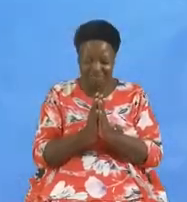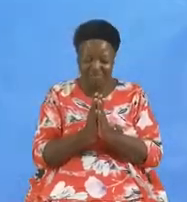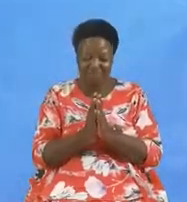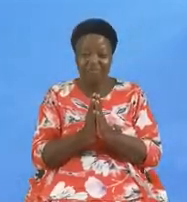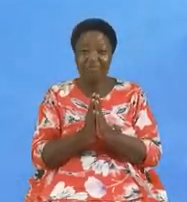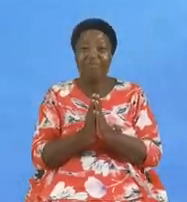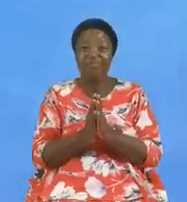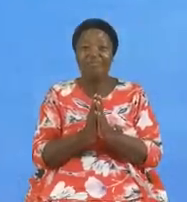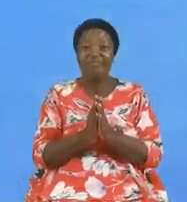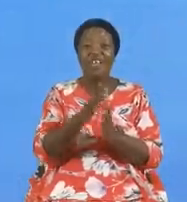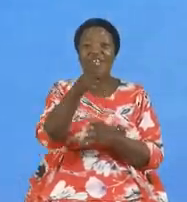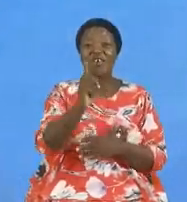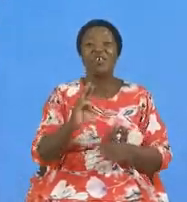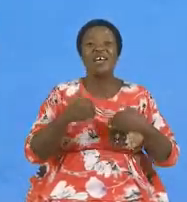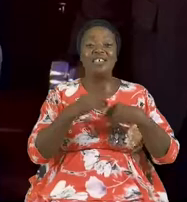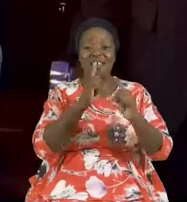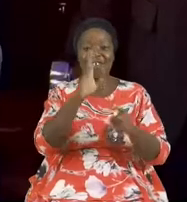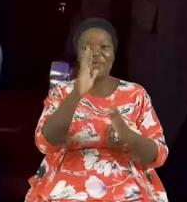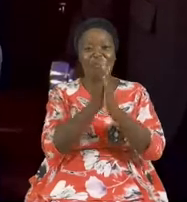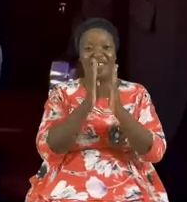name we pray.